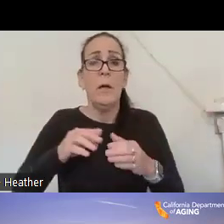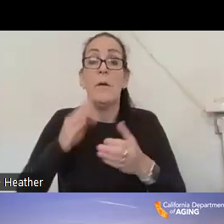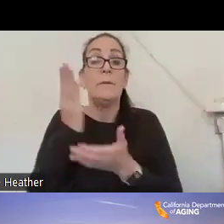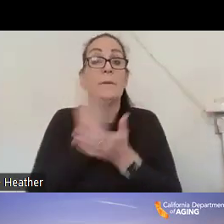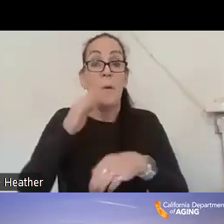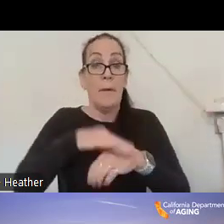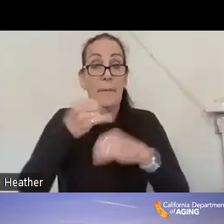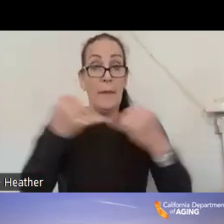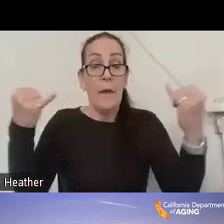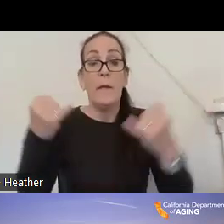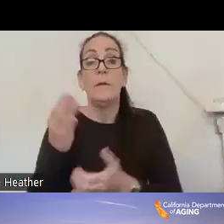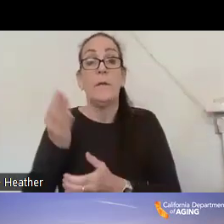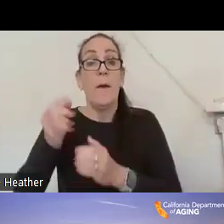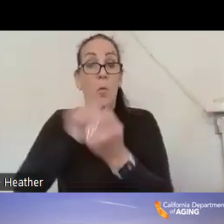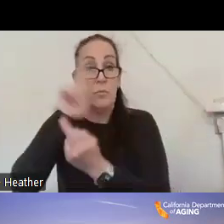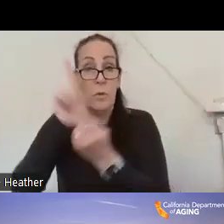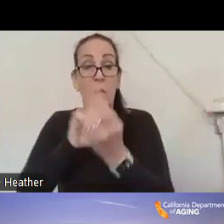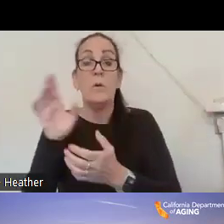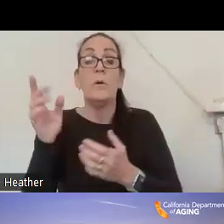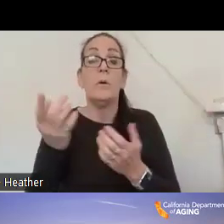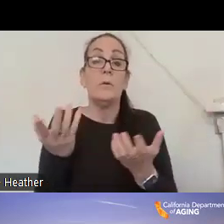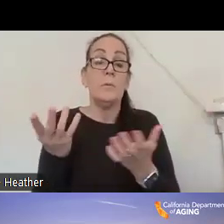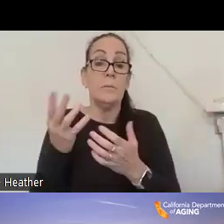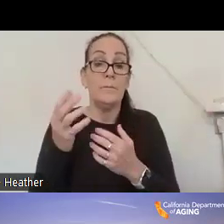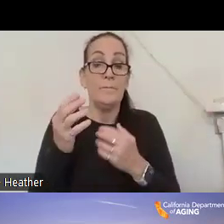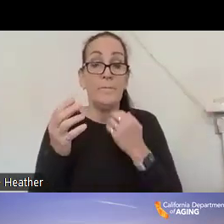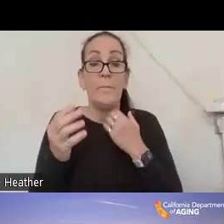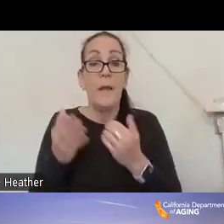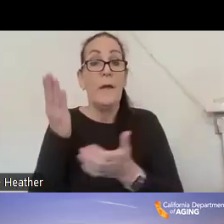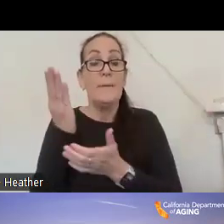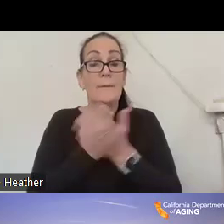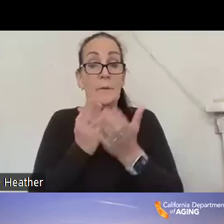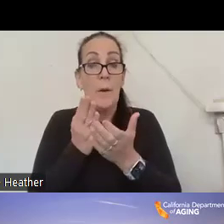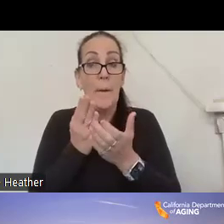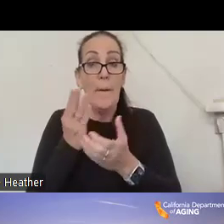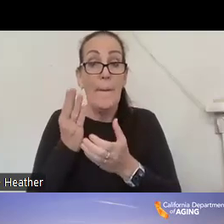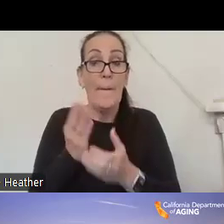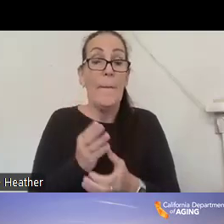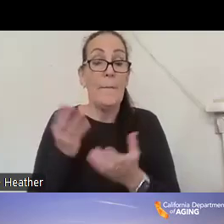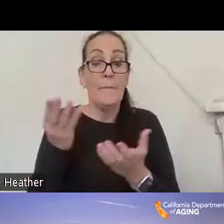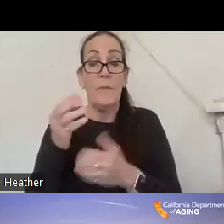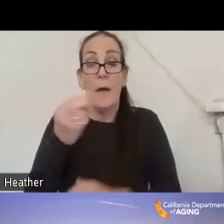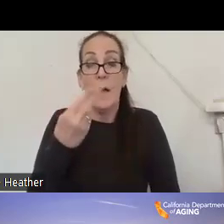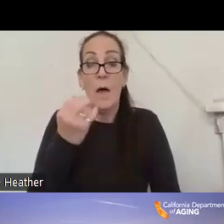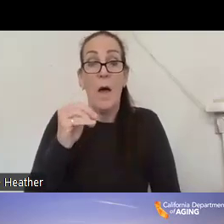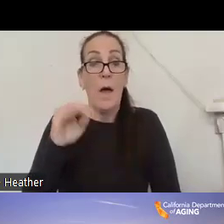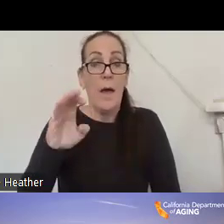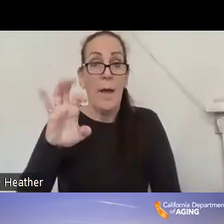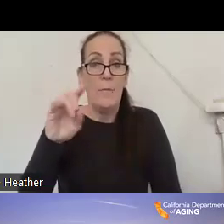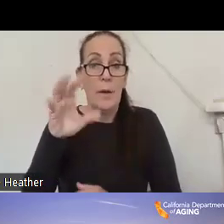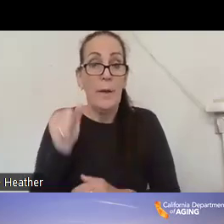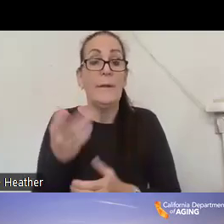some were offered in person, some were hybrid, some were self-paced, while others were instruction-led.